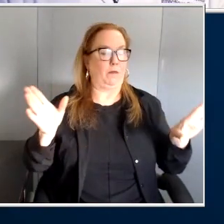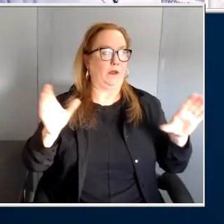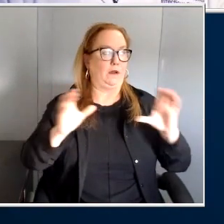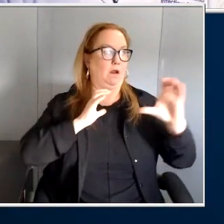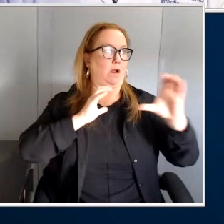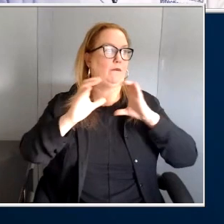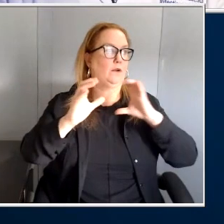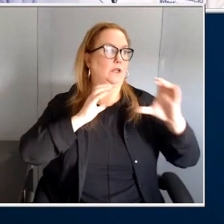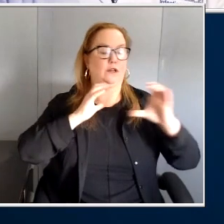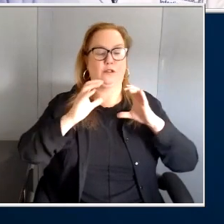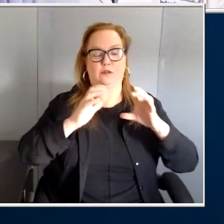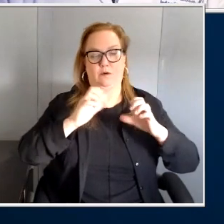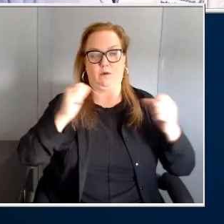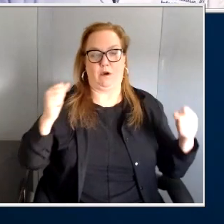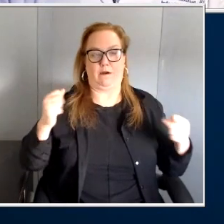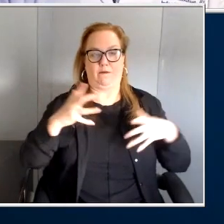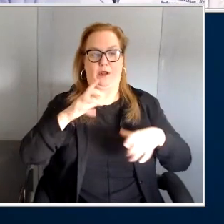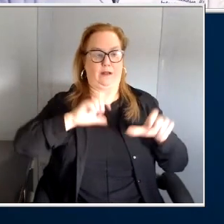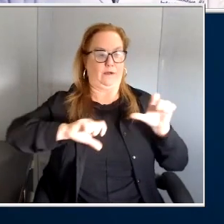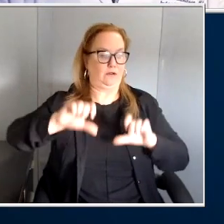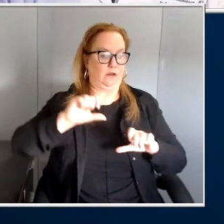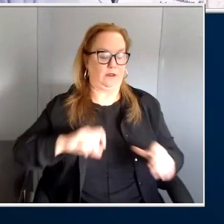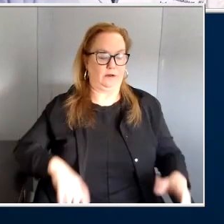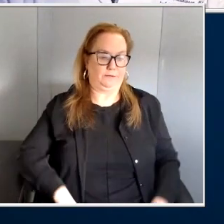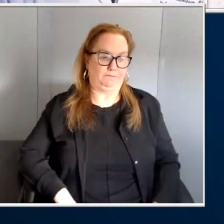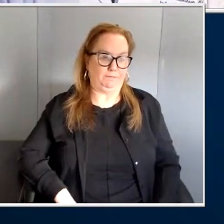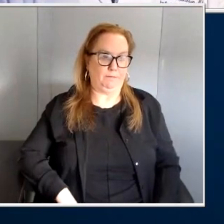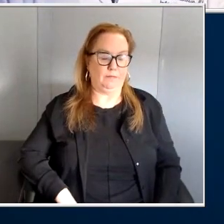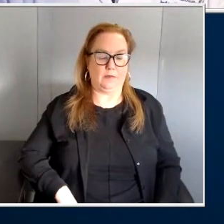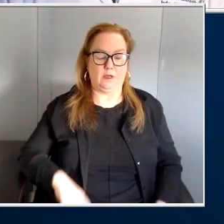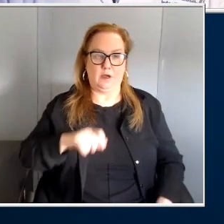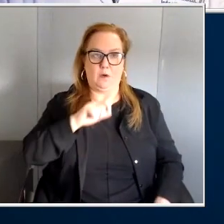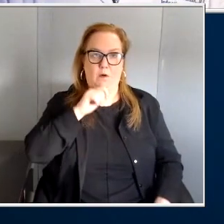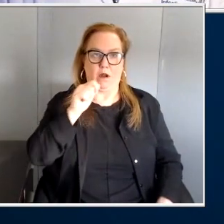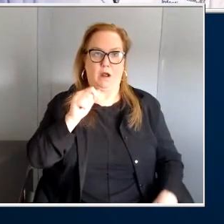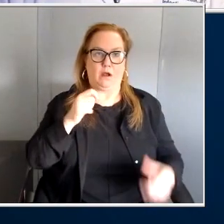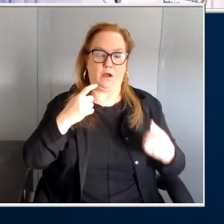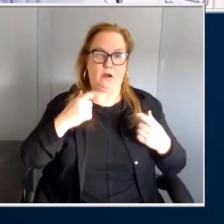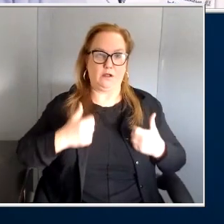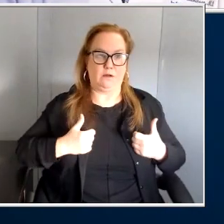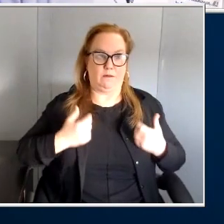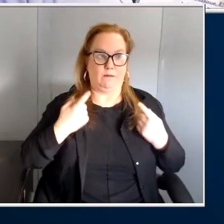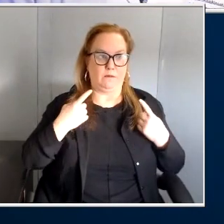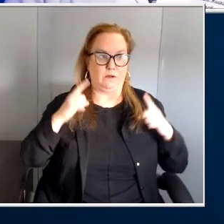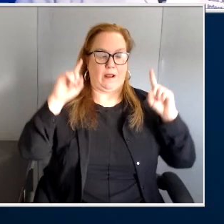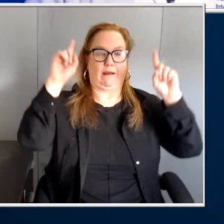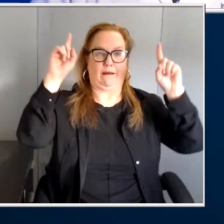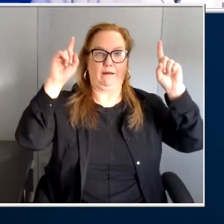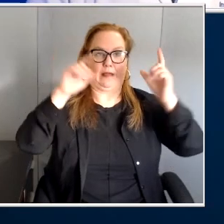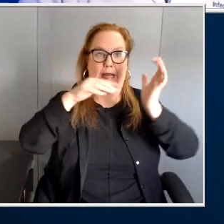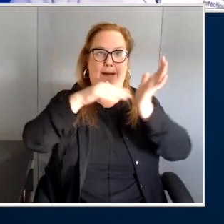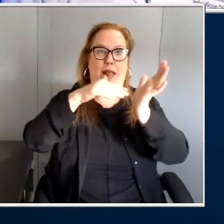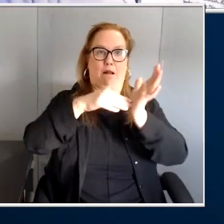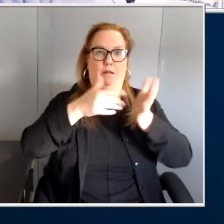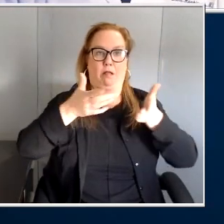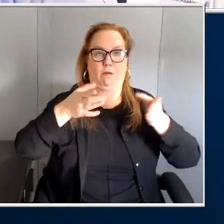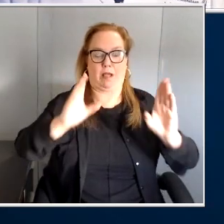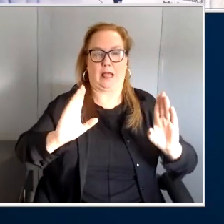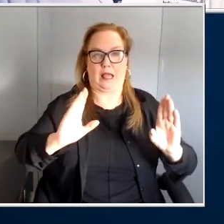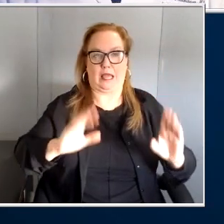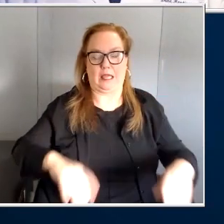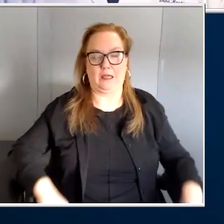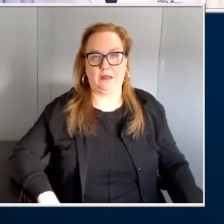other. Then we're not going to do very well. We're not going to prosper medically any better than we can anywhere